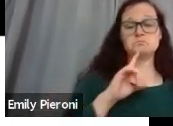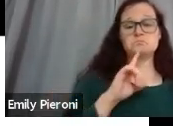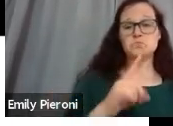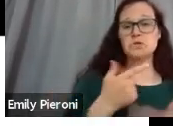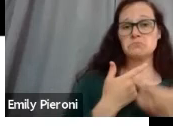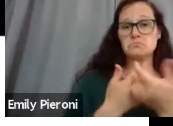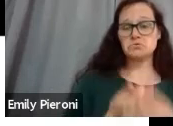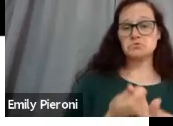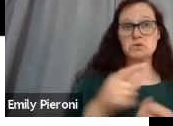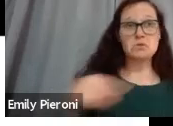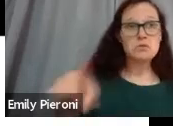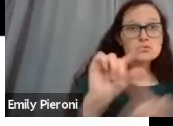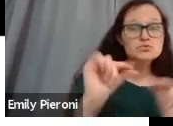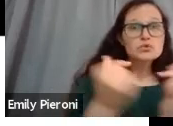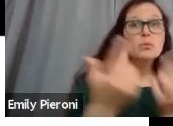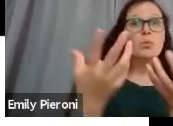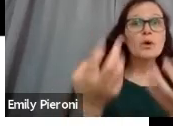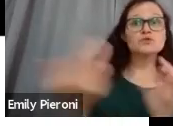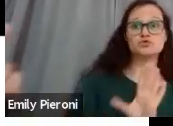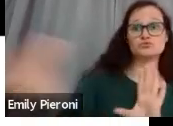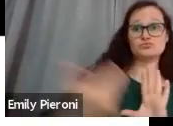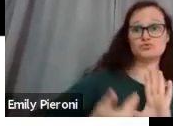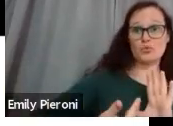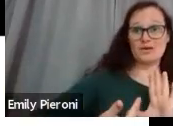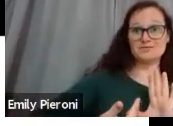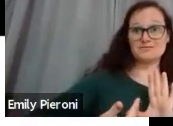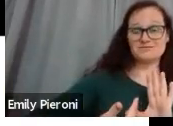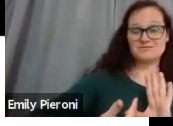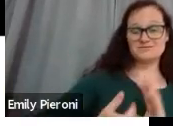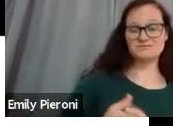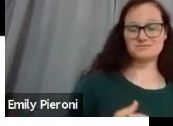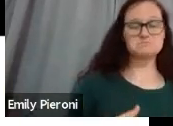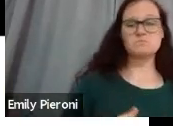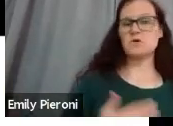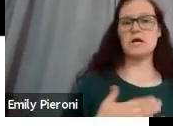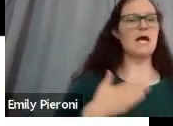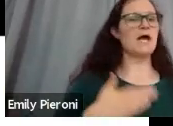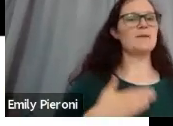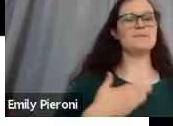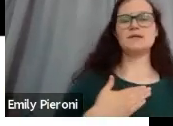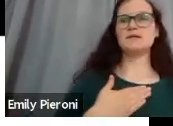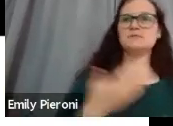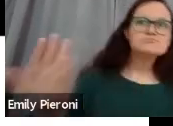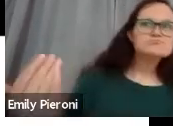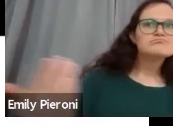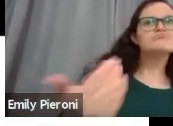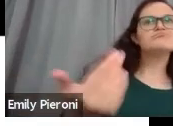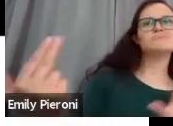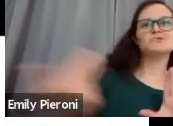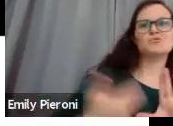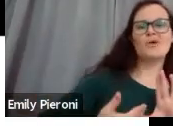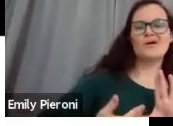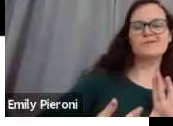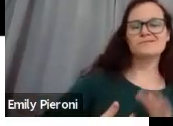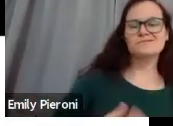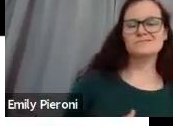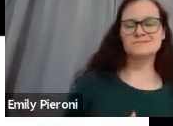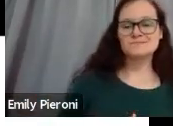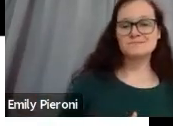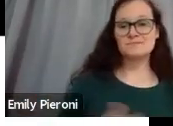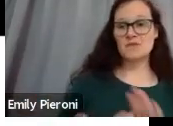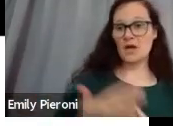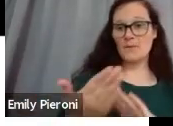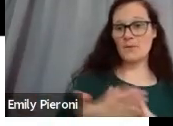those groups that want to participate and join. We're happy to have you join with us. We've been in operation since